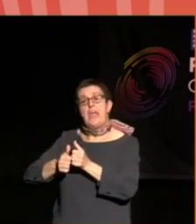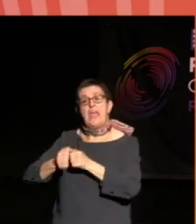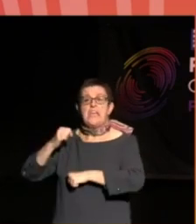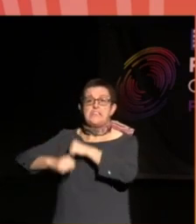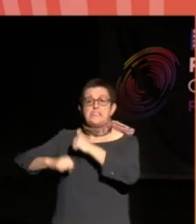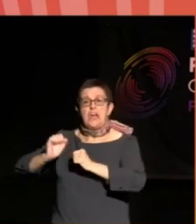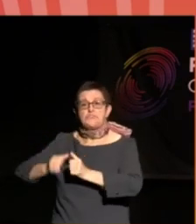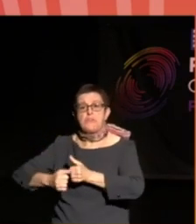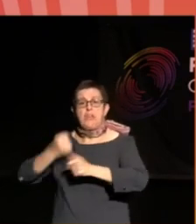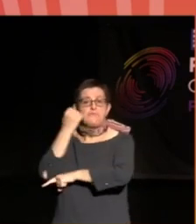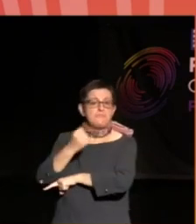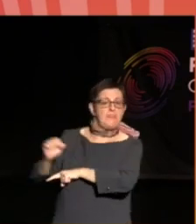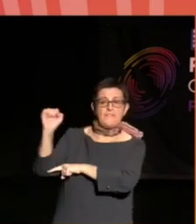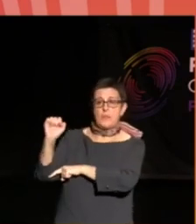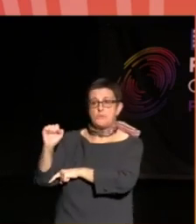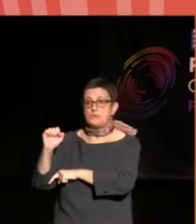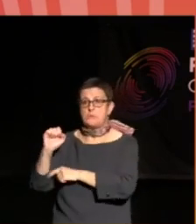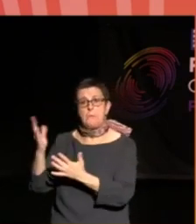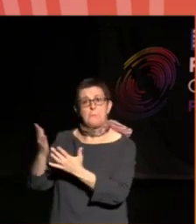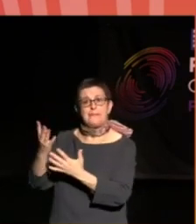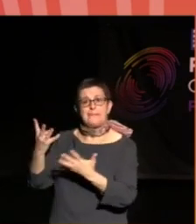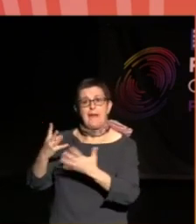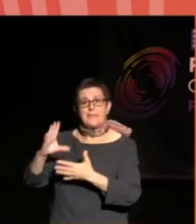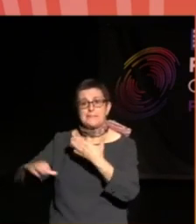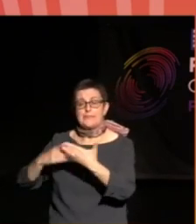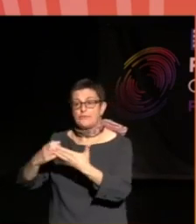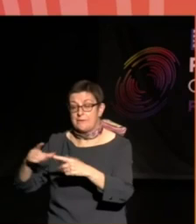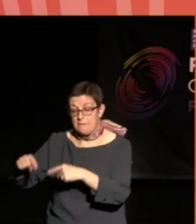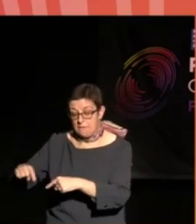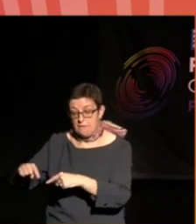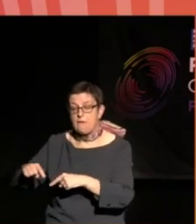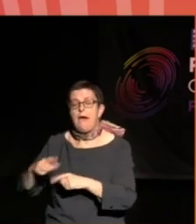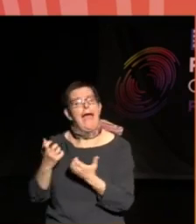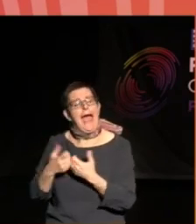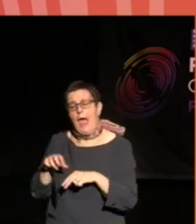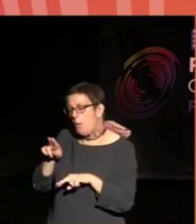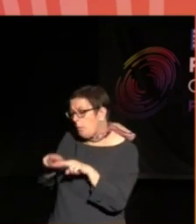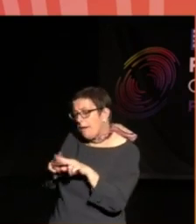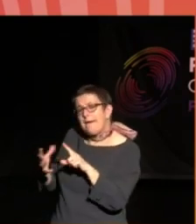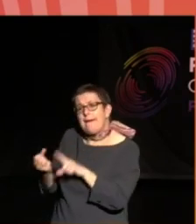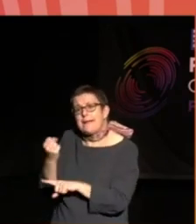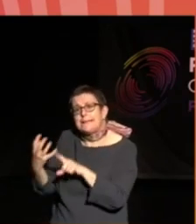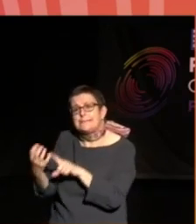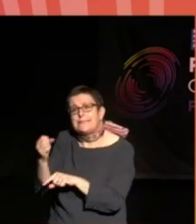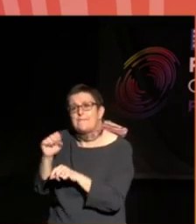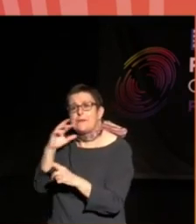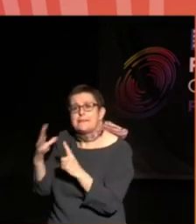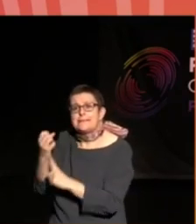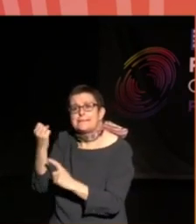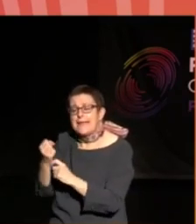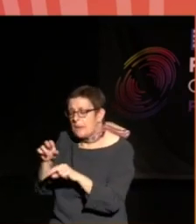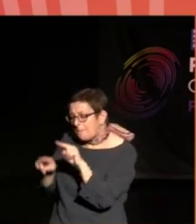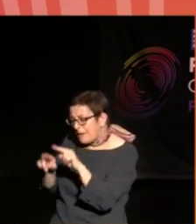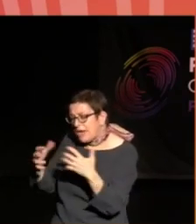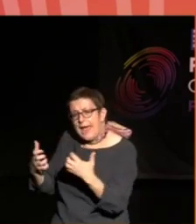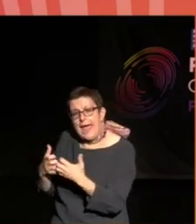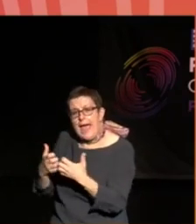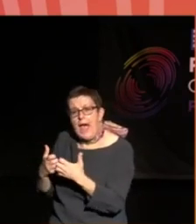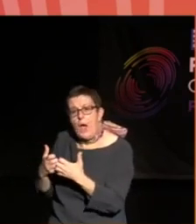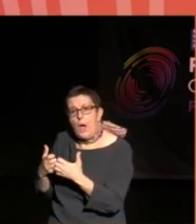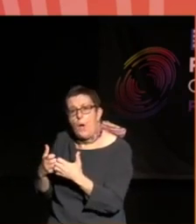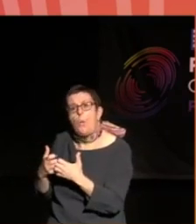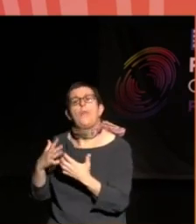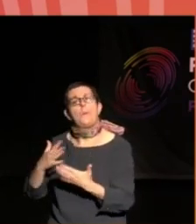middle of the 19th century, the measures that companies had then of success were not GDP or EBITDA or profit. They were